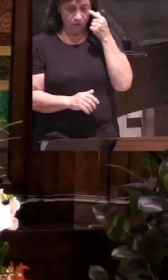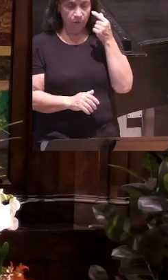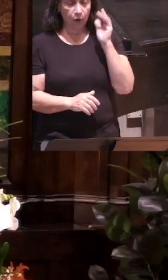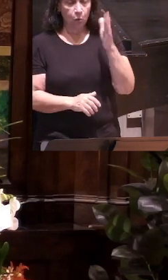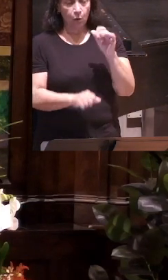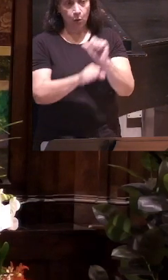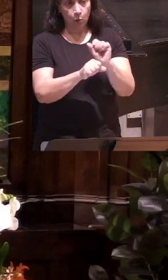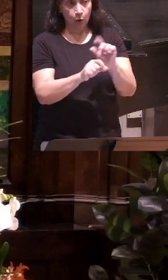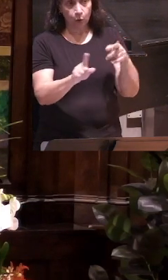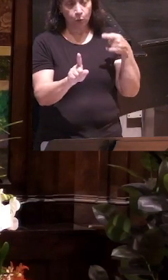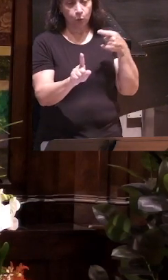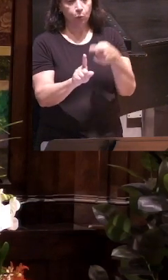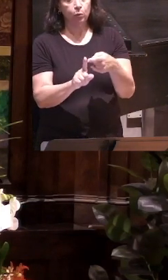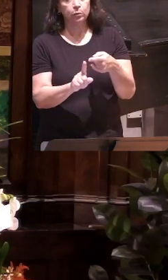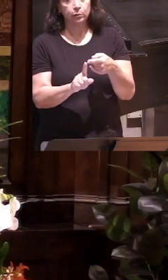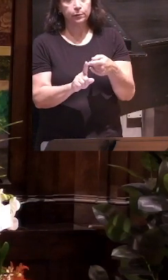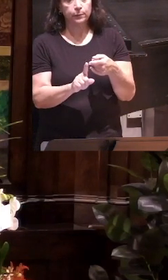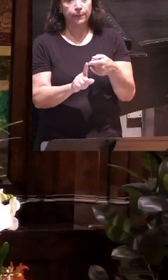to